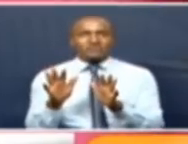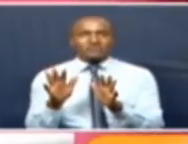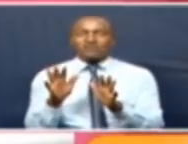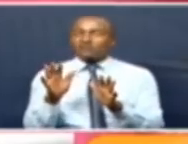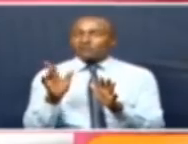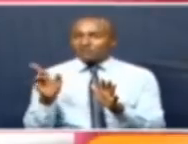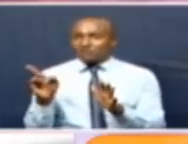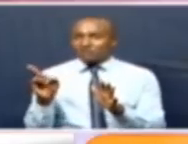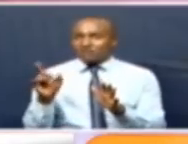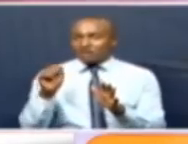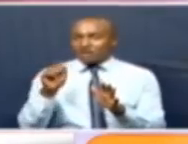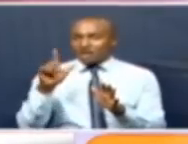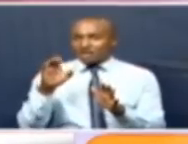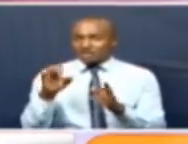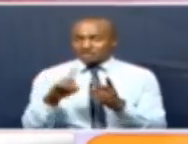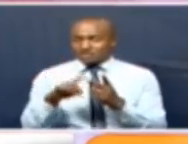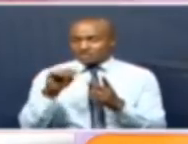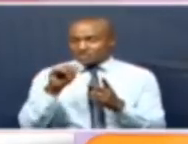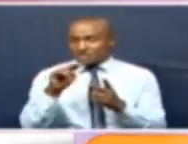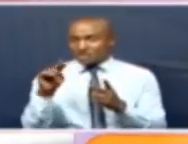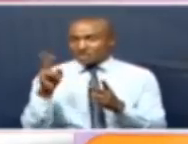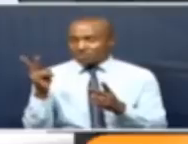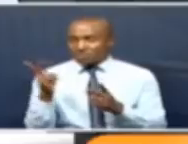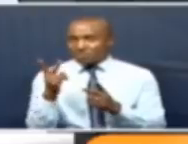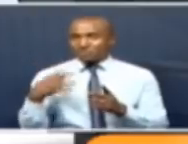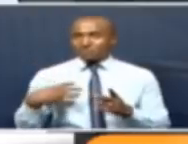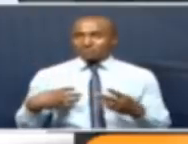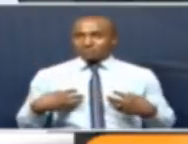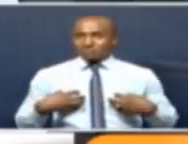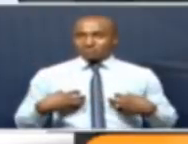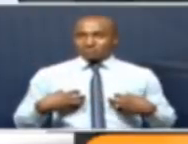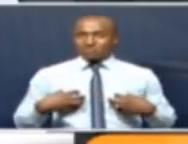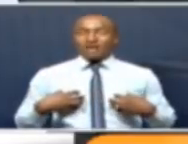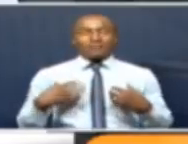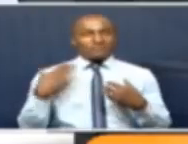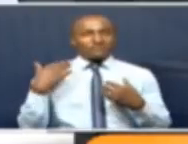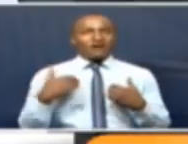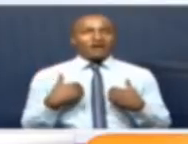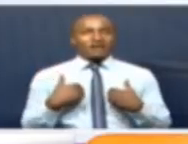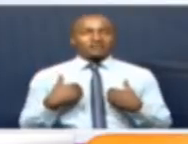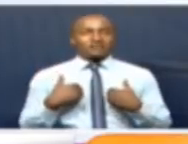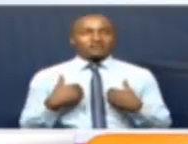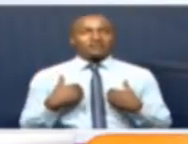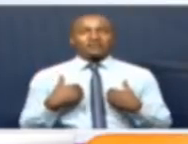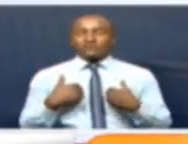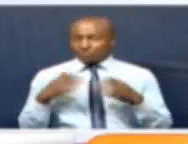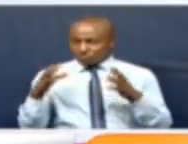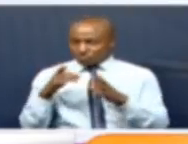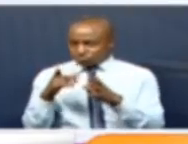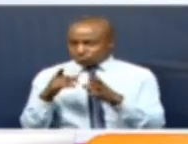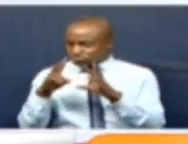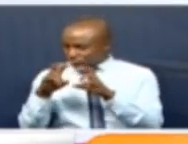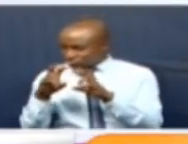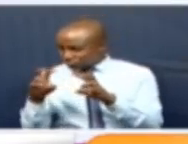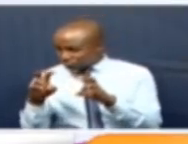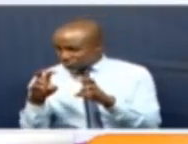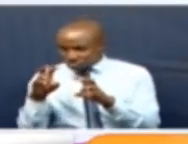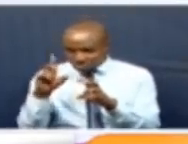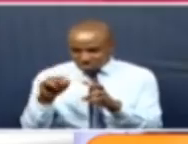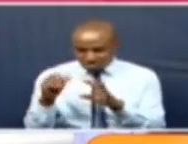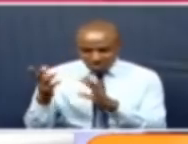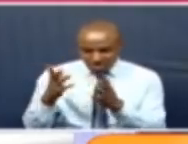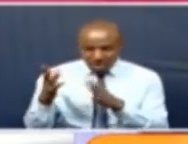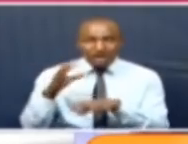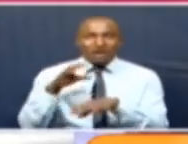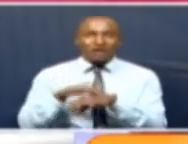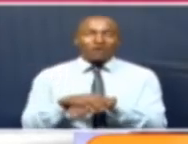Alice Nyaguthie and Anne Nyambura, both breast cancer survivors. The pair stumbled upon the group while searching for affordable prosthetics.